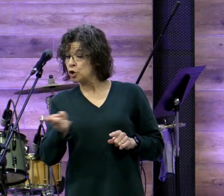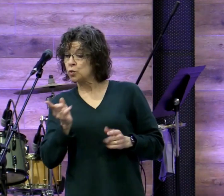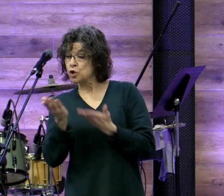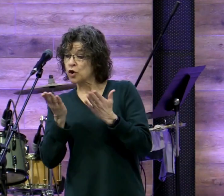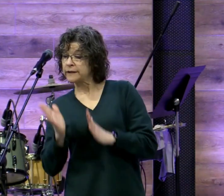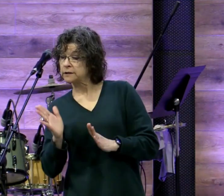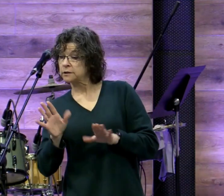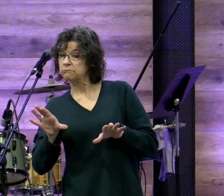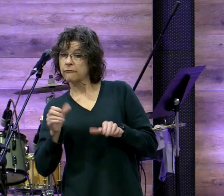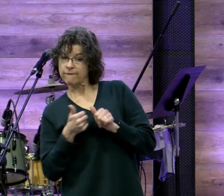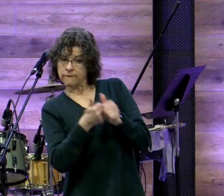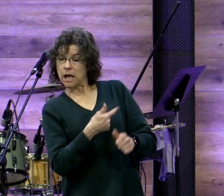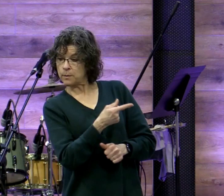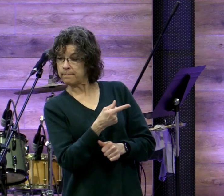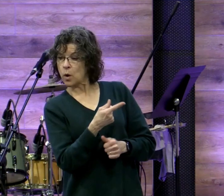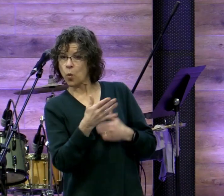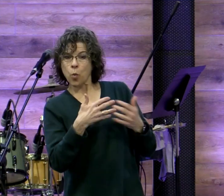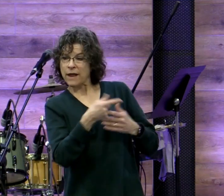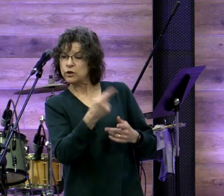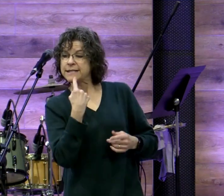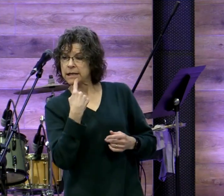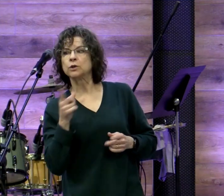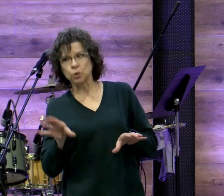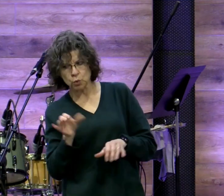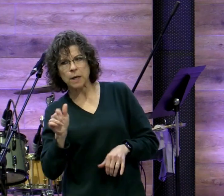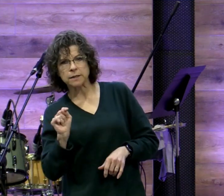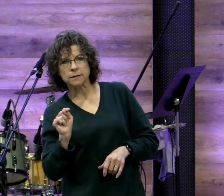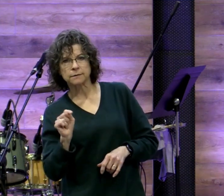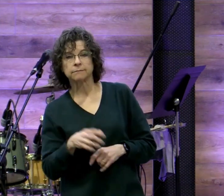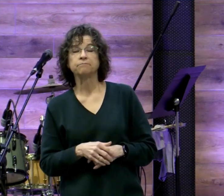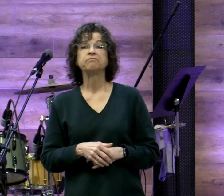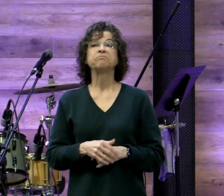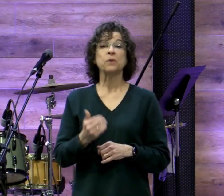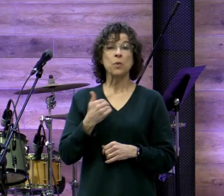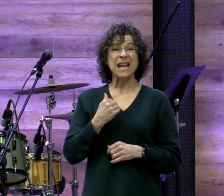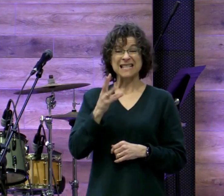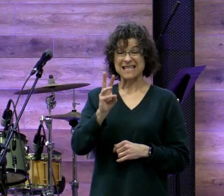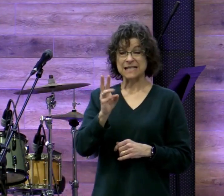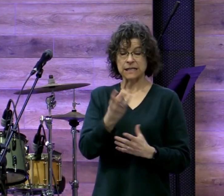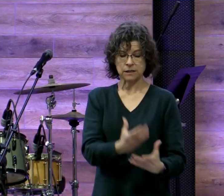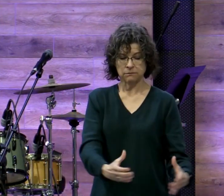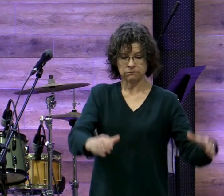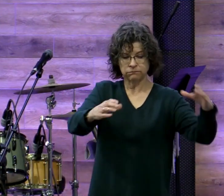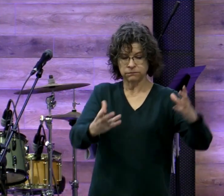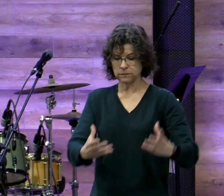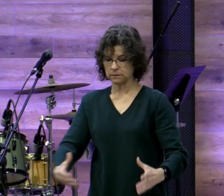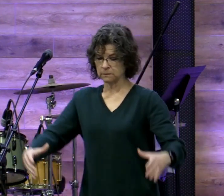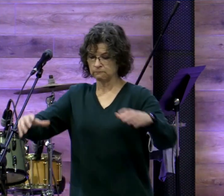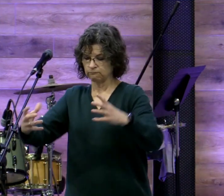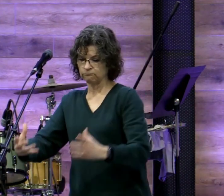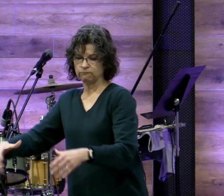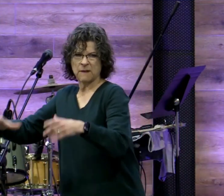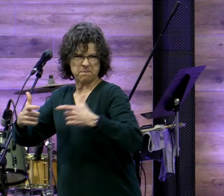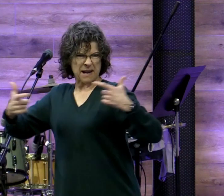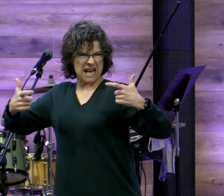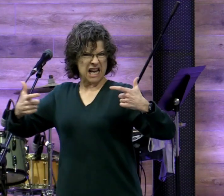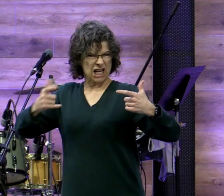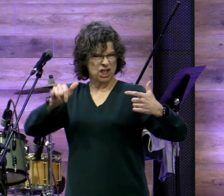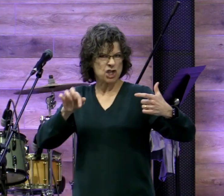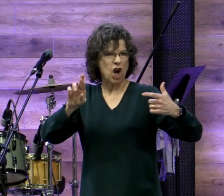you." Now there were 6 stone water jars there for the Jewish rites of purification, each holding 20 or 30